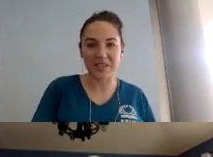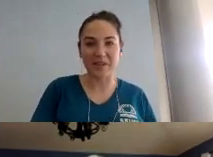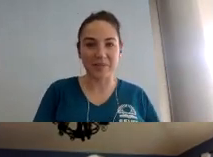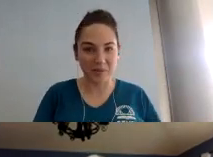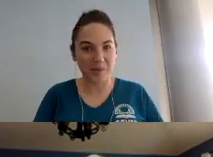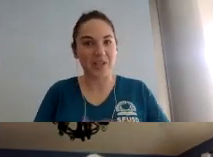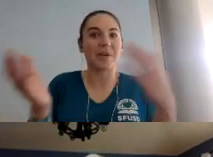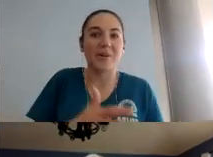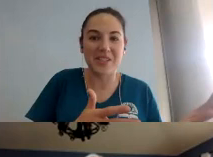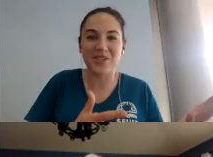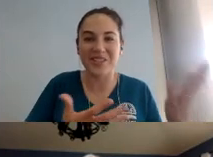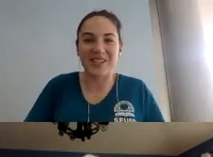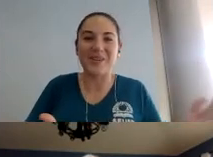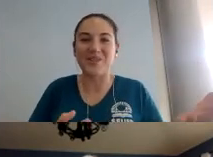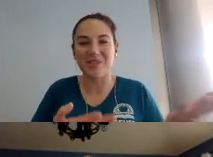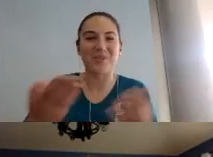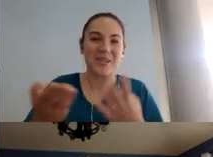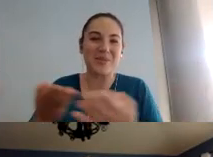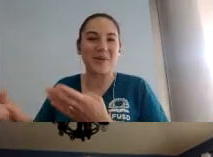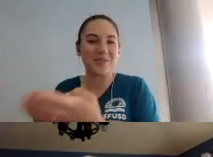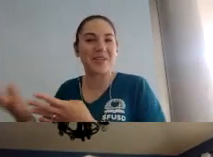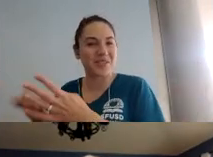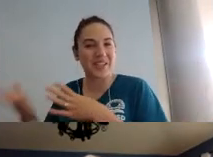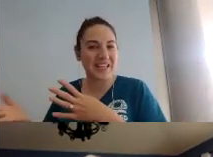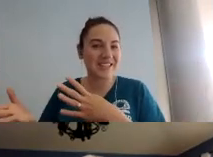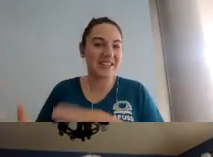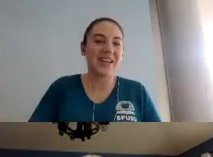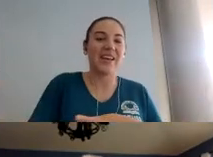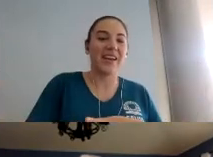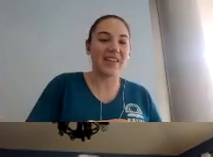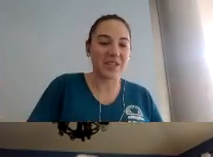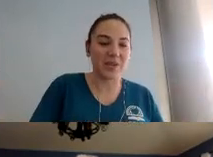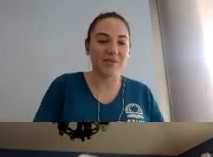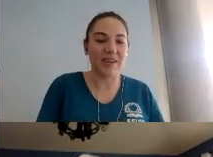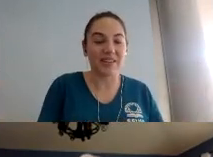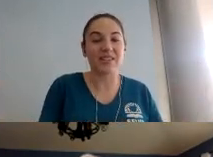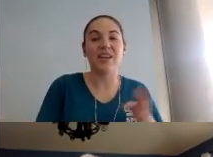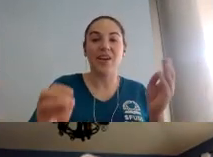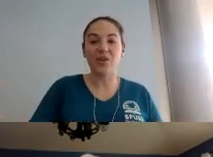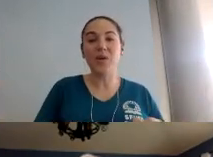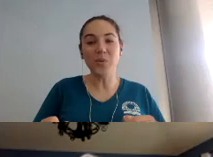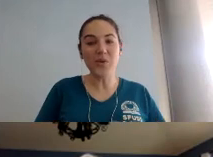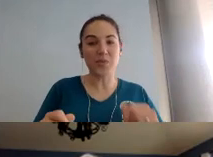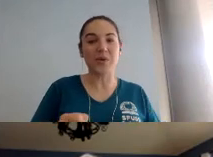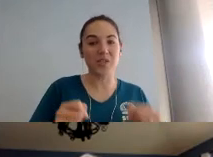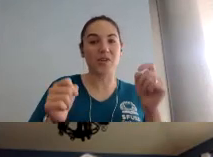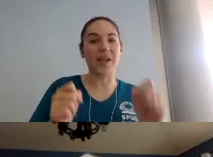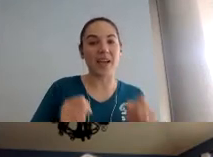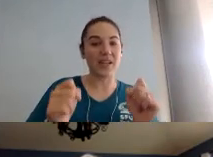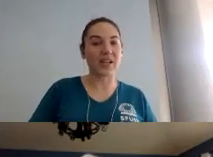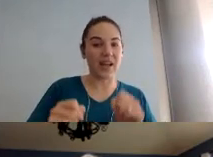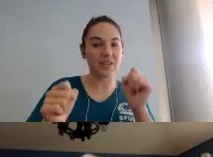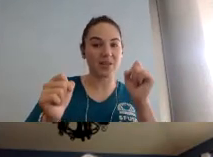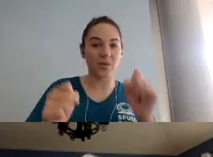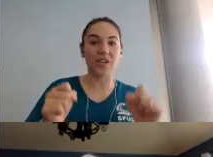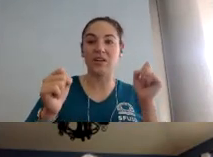We talked about, remember when we were talking about co-teachers, that co-teachers can reuse posts from each other's classes, and that's where you would find this. You can reuse posts from